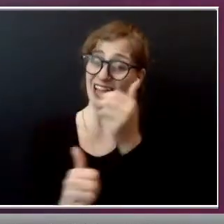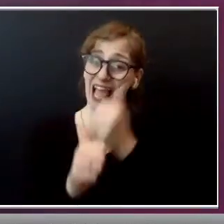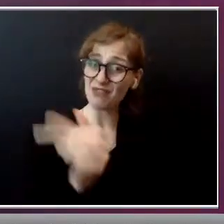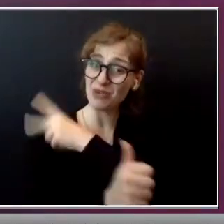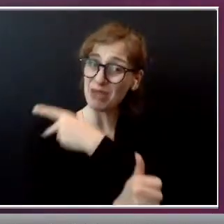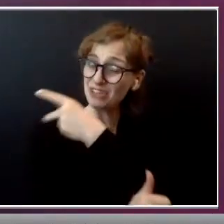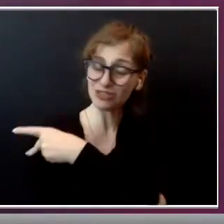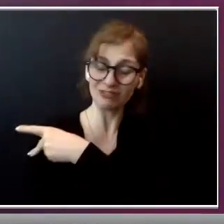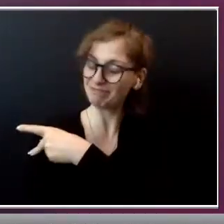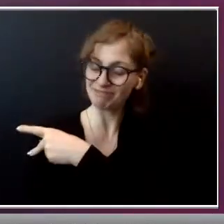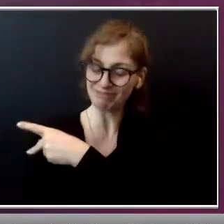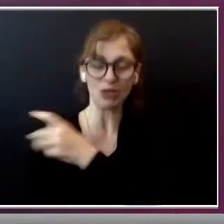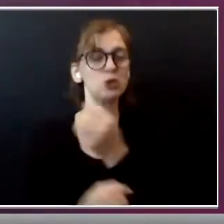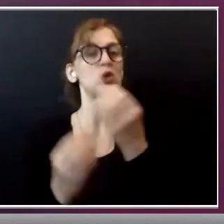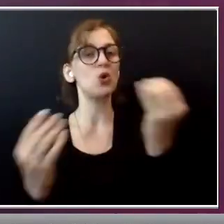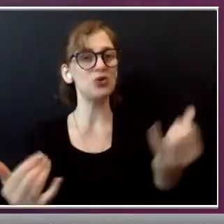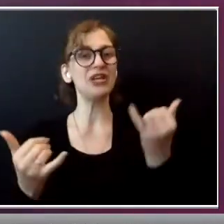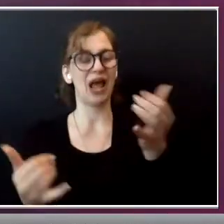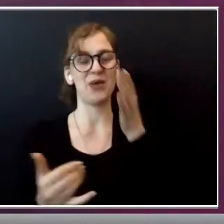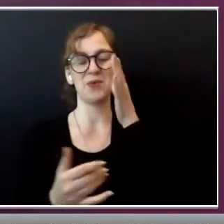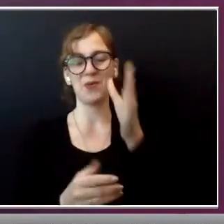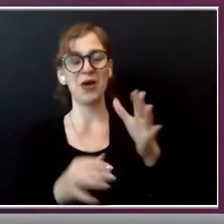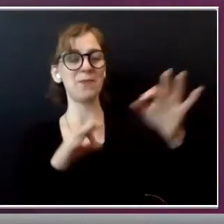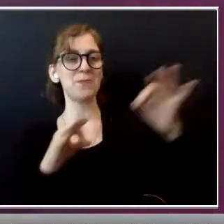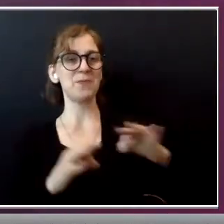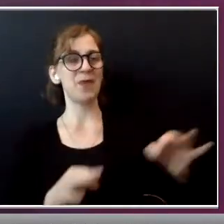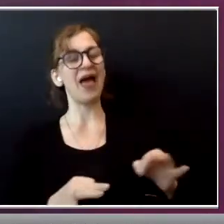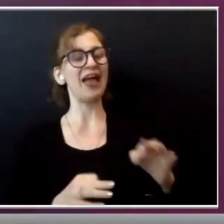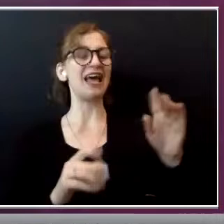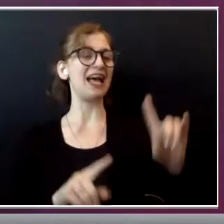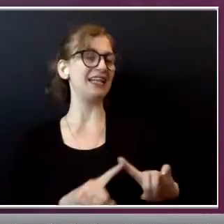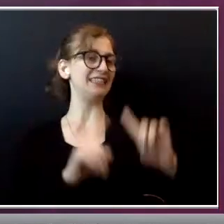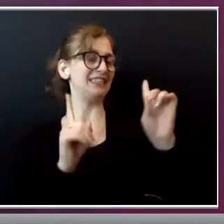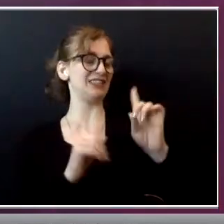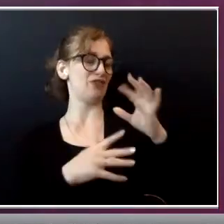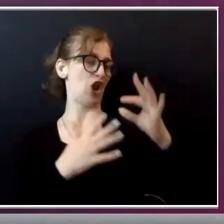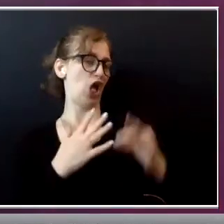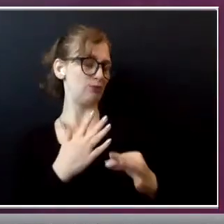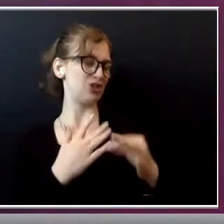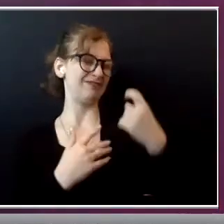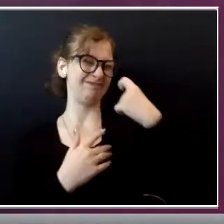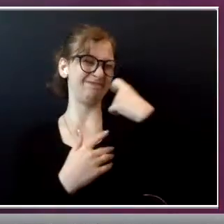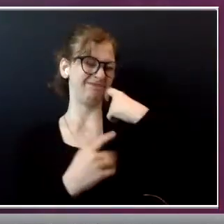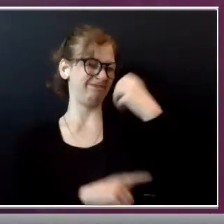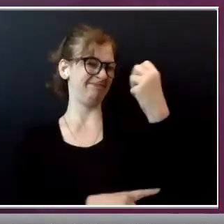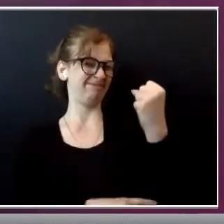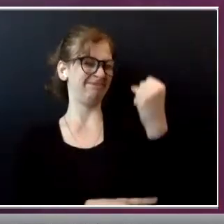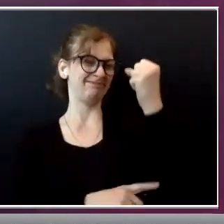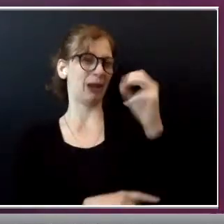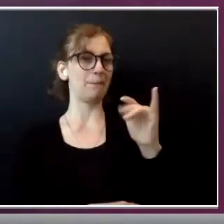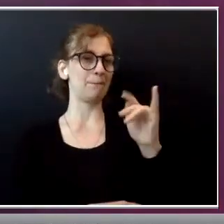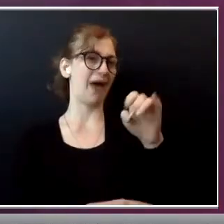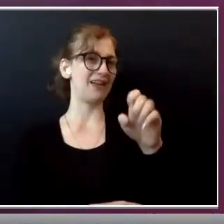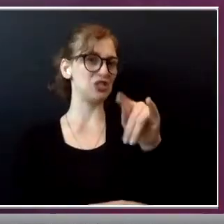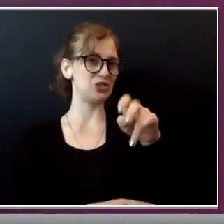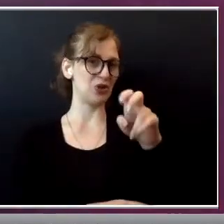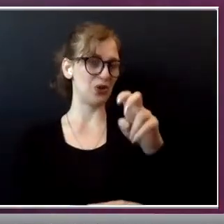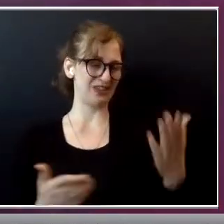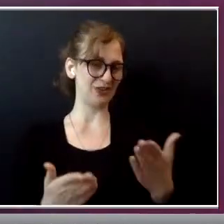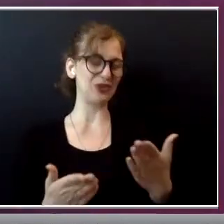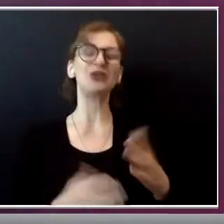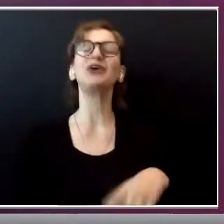major milestone right here at the health system. It's called the Watchman procedure. Janine Kiesling introduces us to